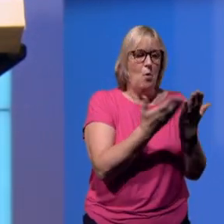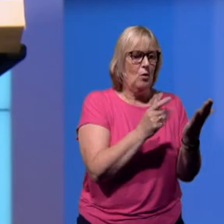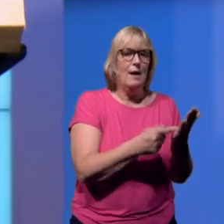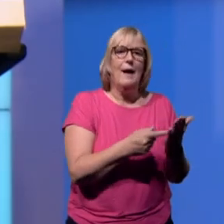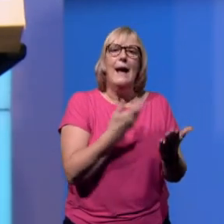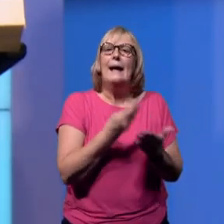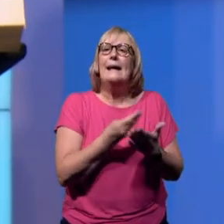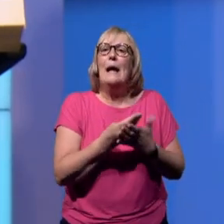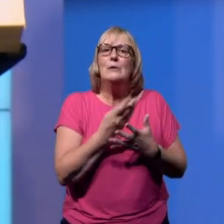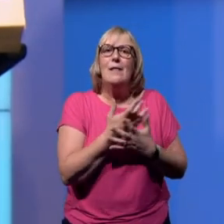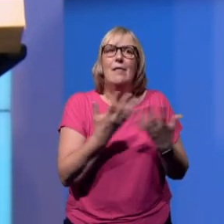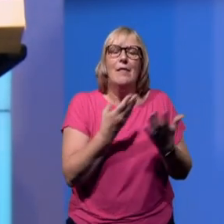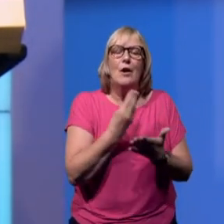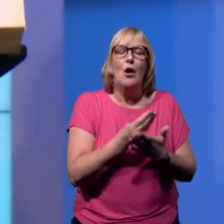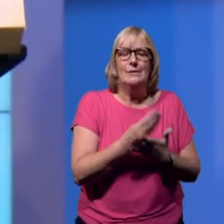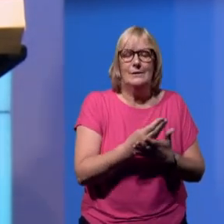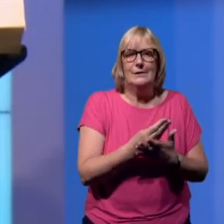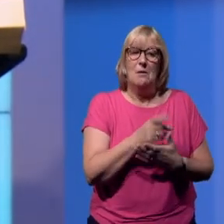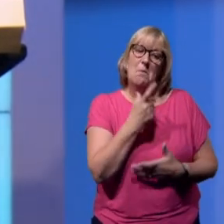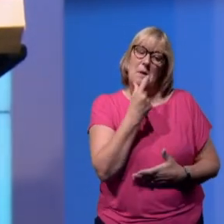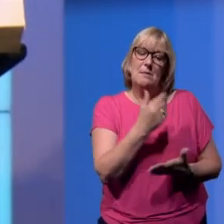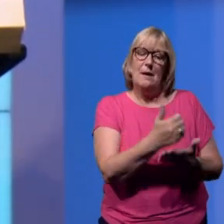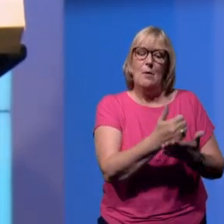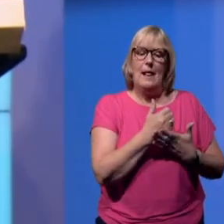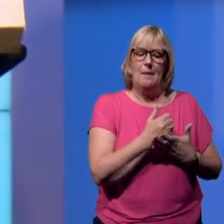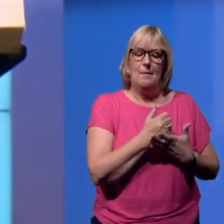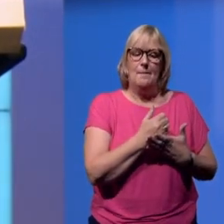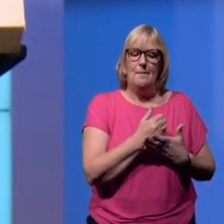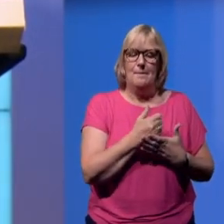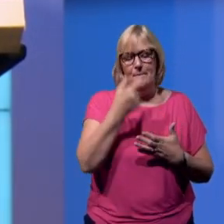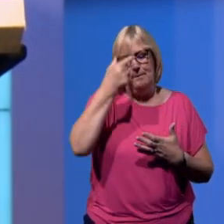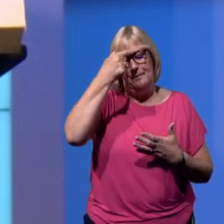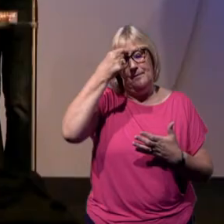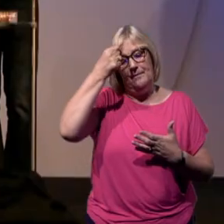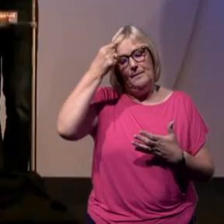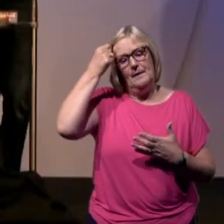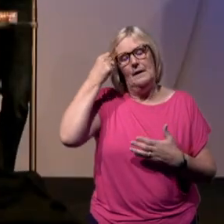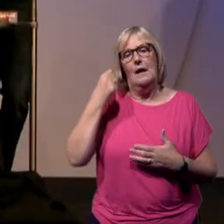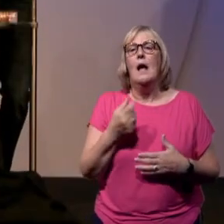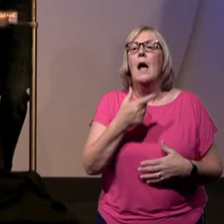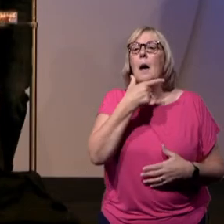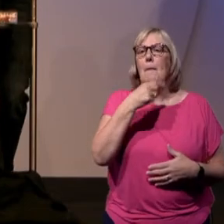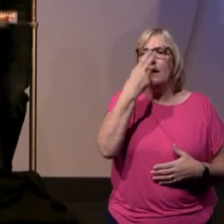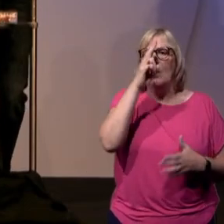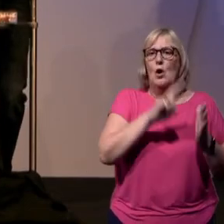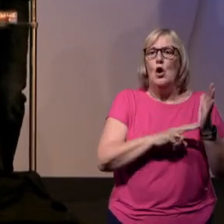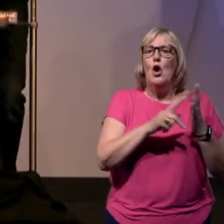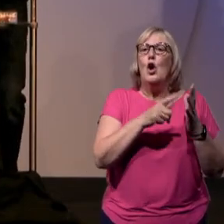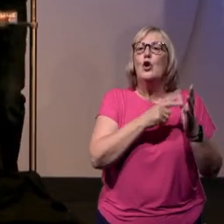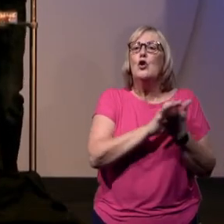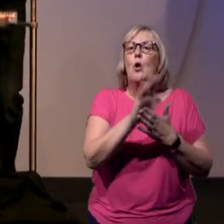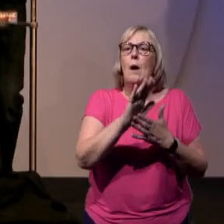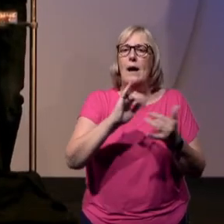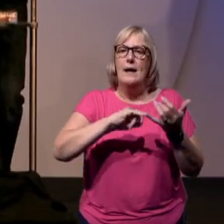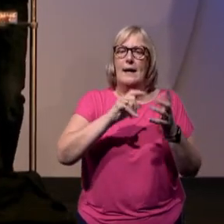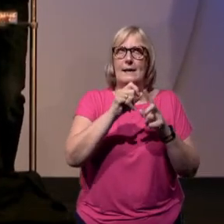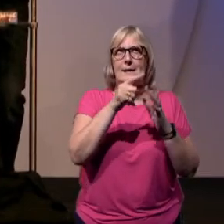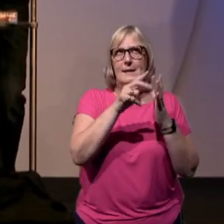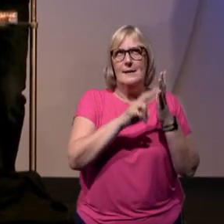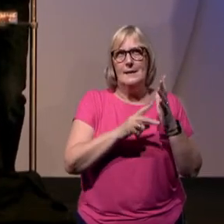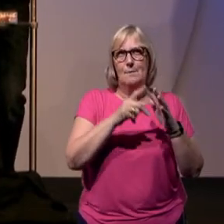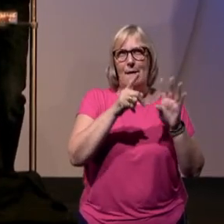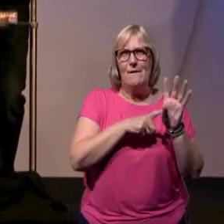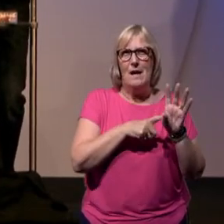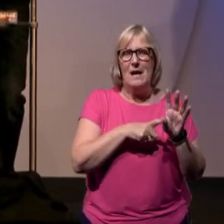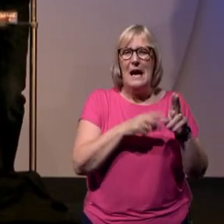help us. Let me tell you one more. Noah Spivey is a young man who